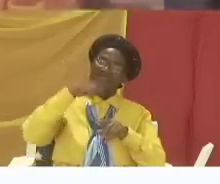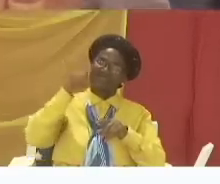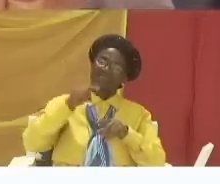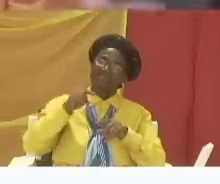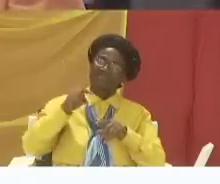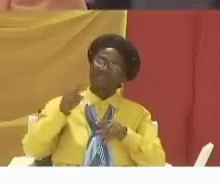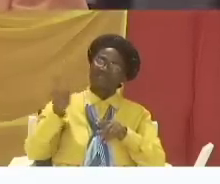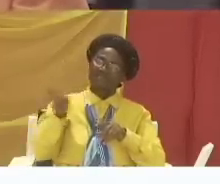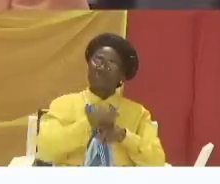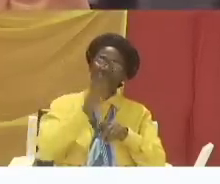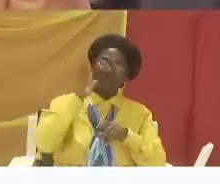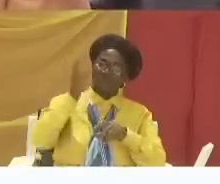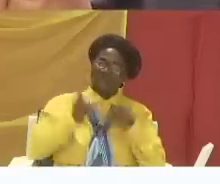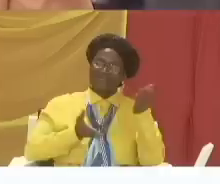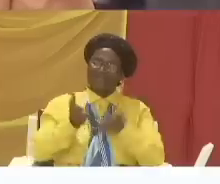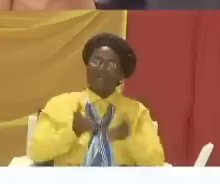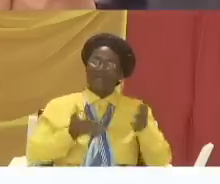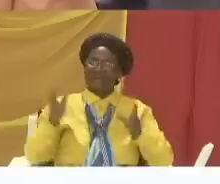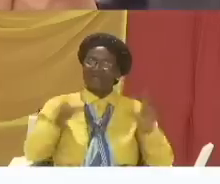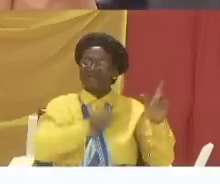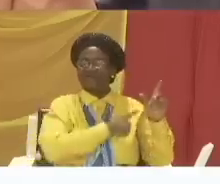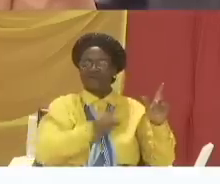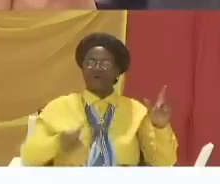the Lord your God.